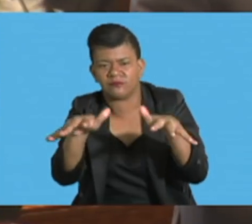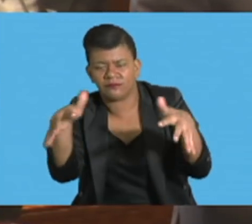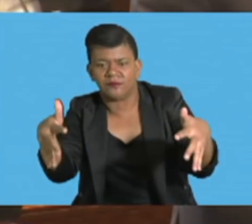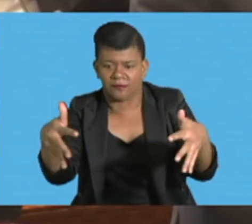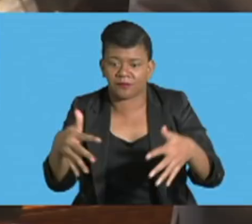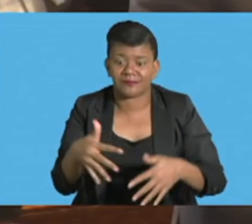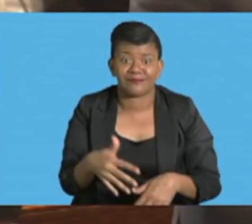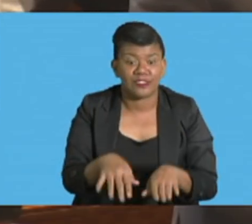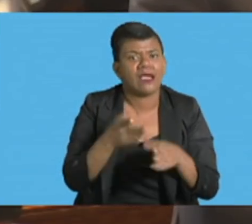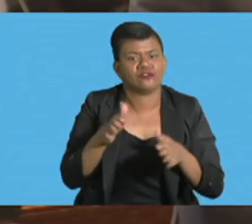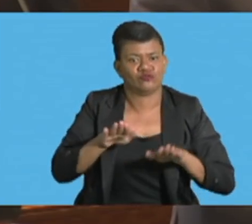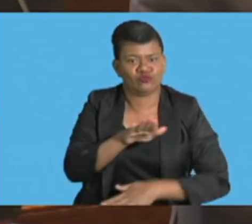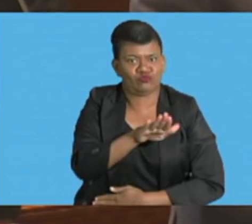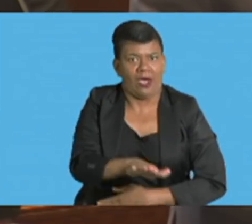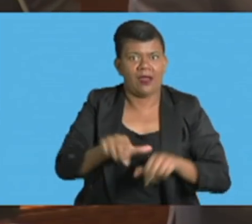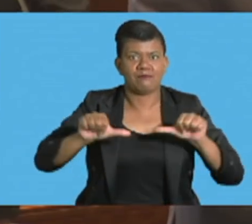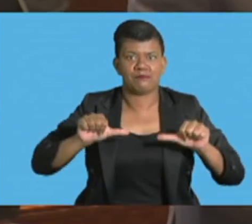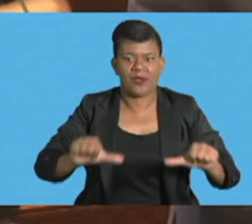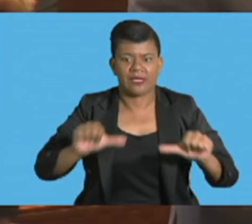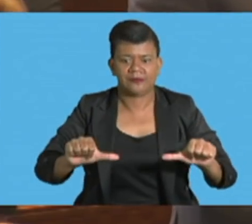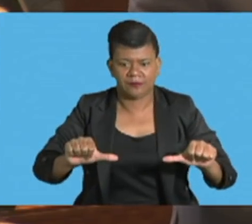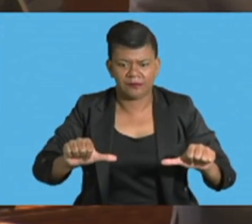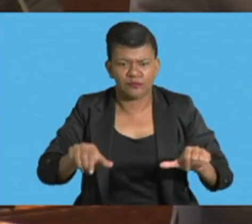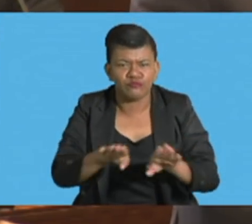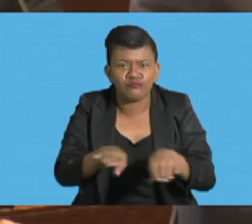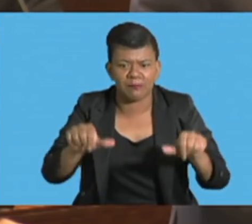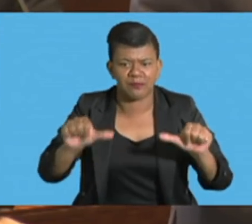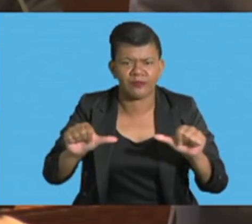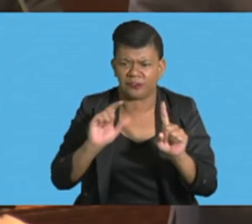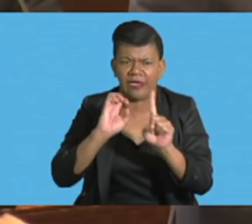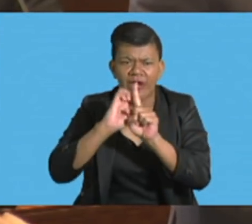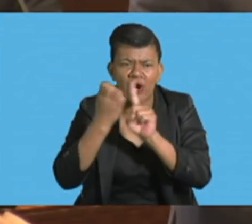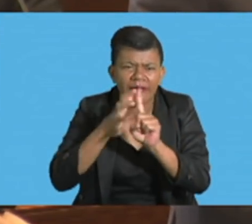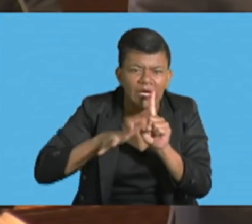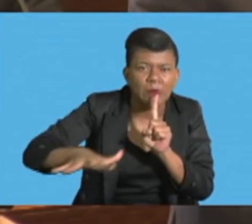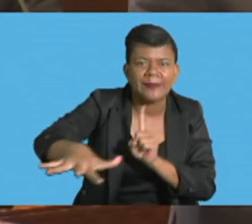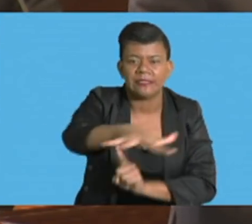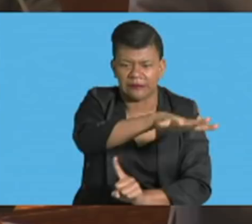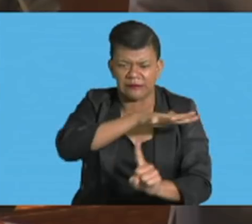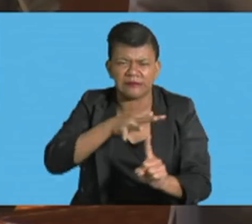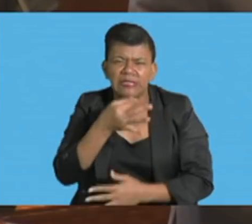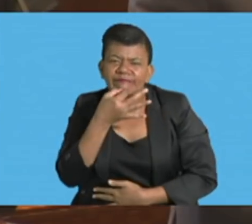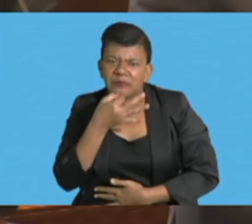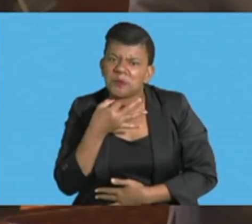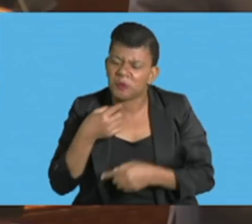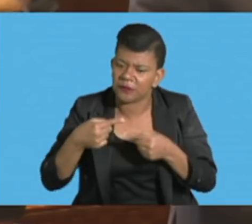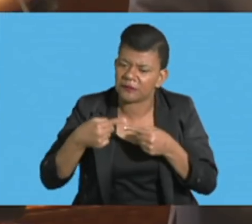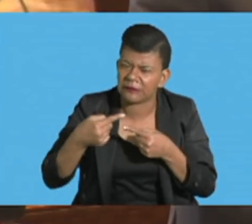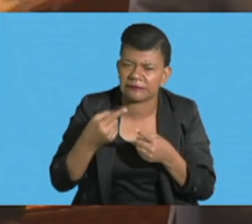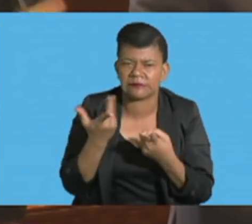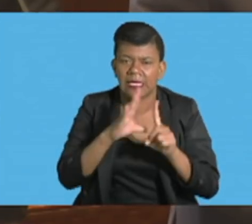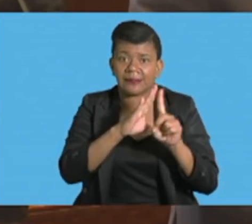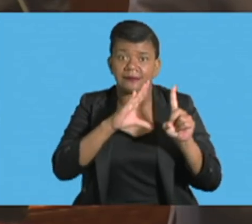and conservation, to name just a few. As our traditional leaders work to address these modern